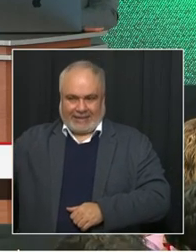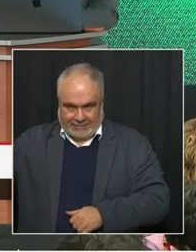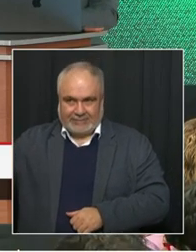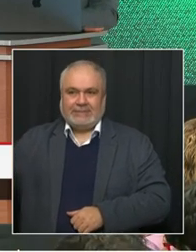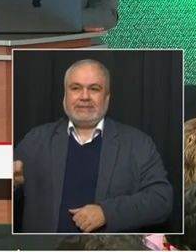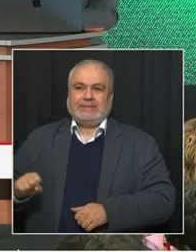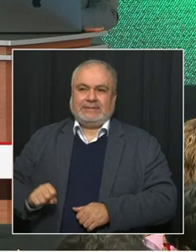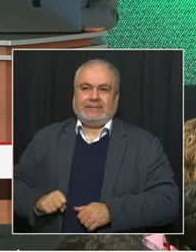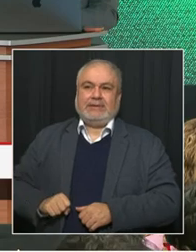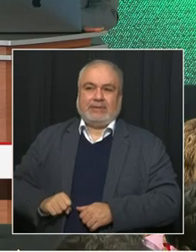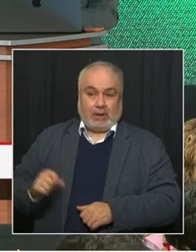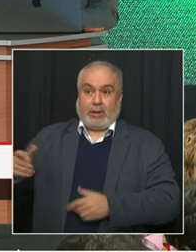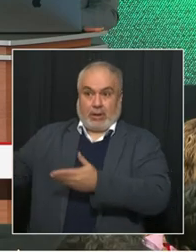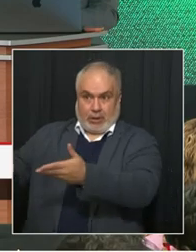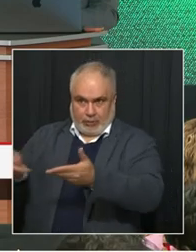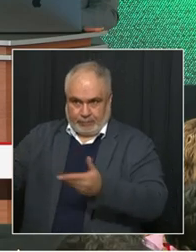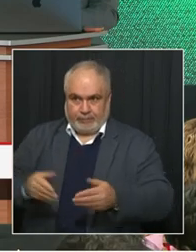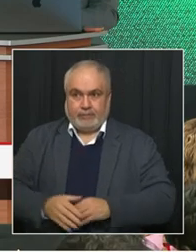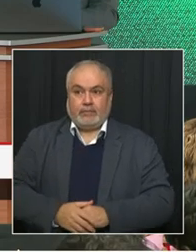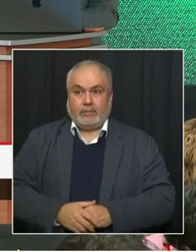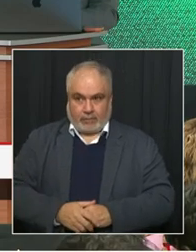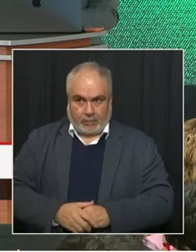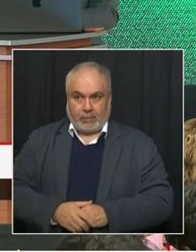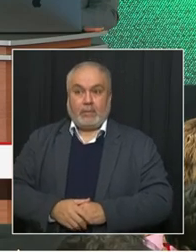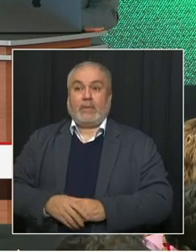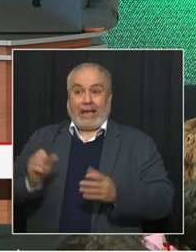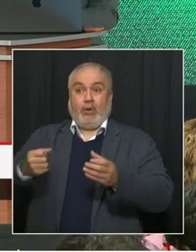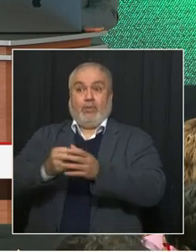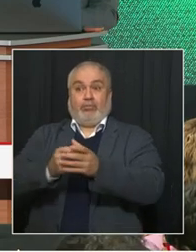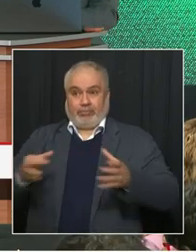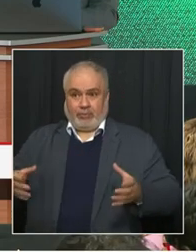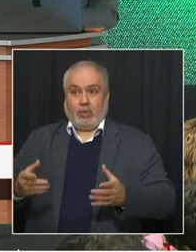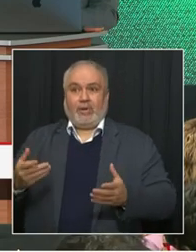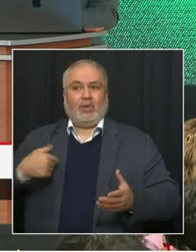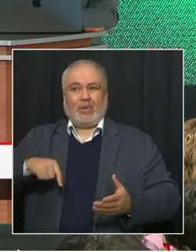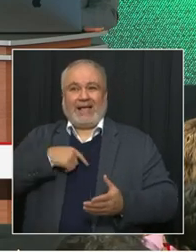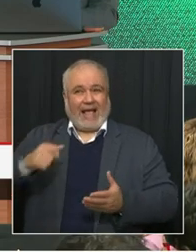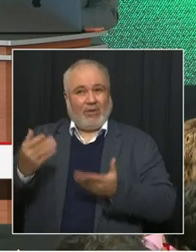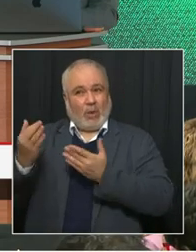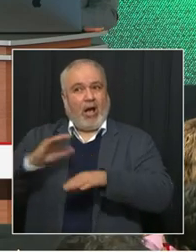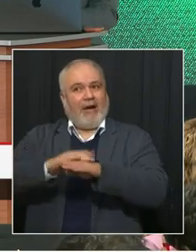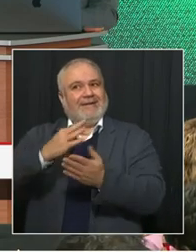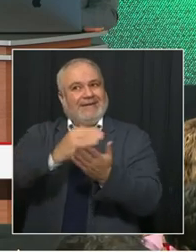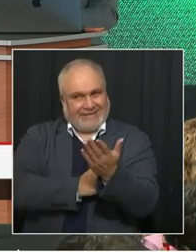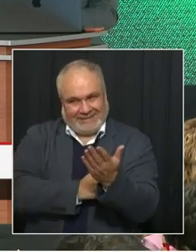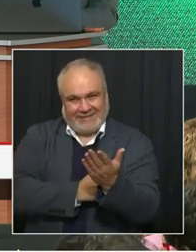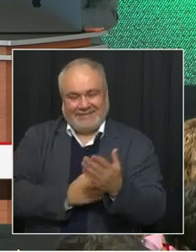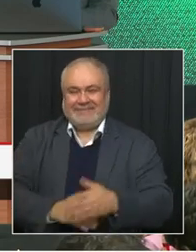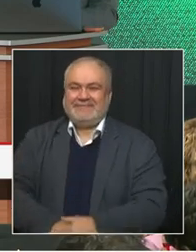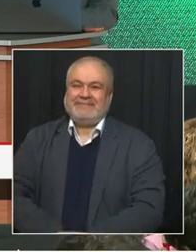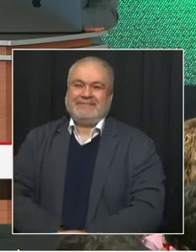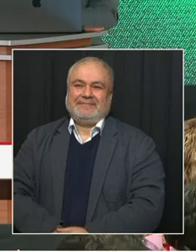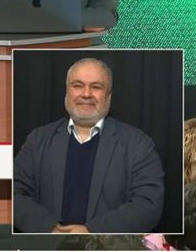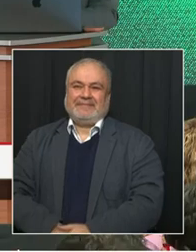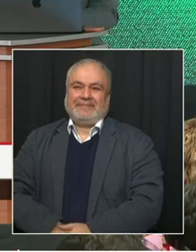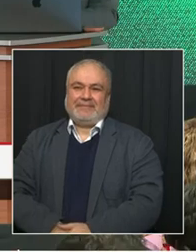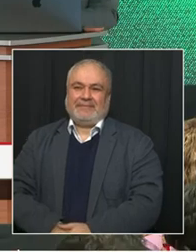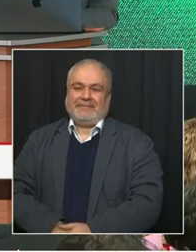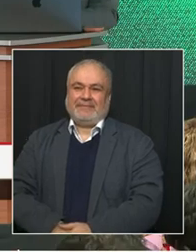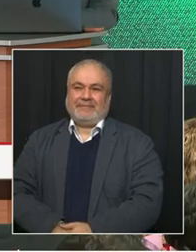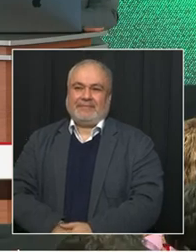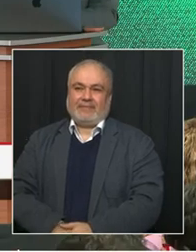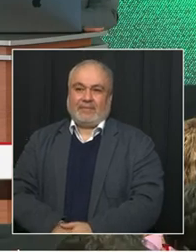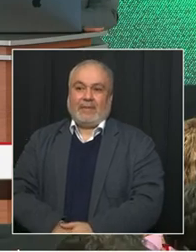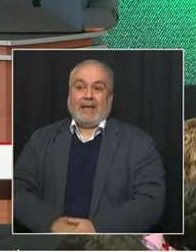going to even expand that. We have a waiting list in Ward 8 for the Advanced Technical Center. The Infrastructure Academy